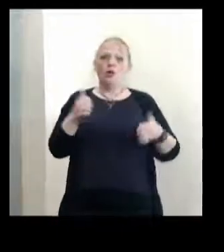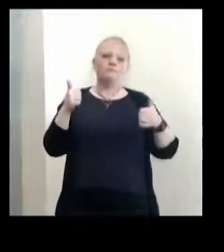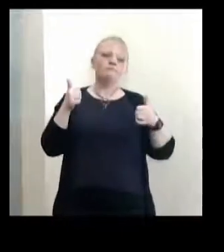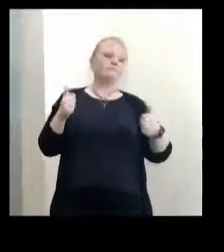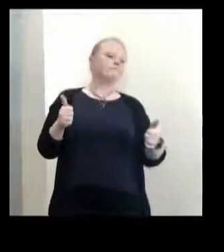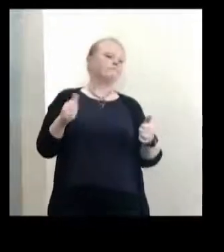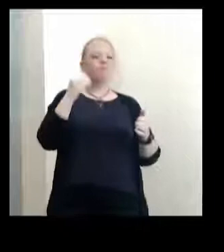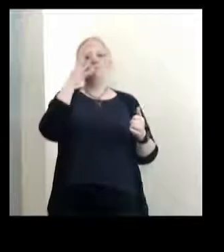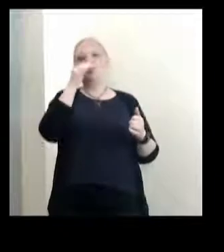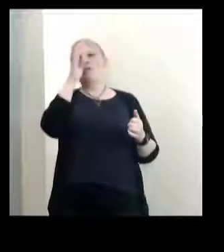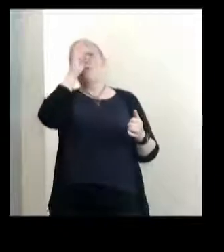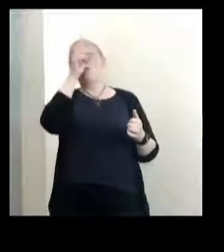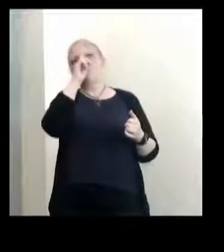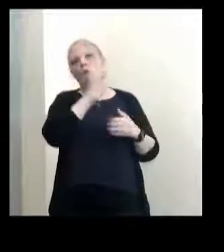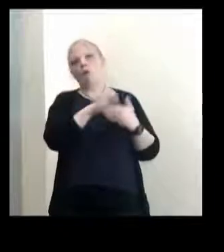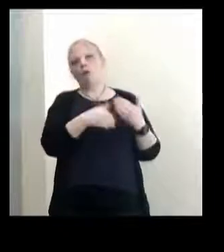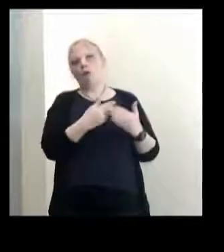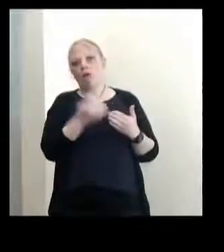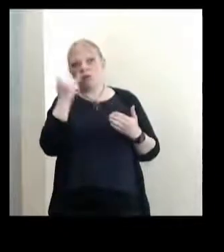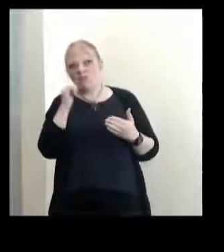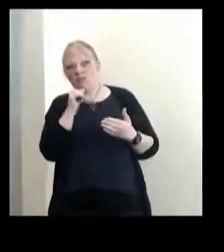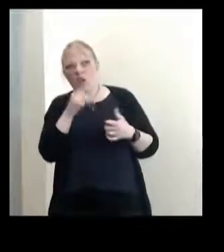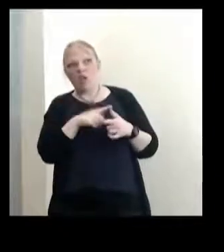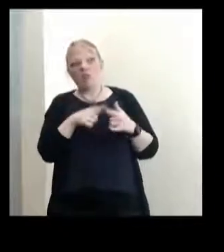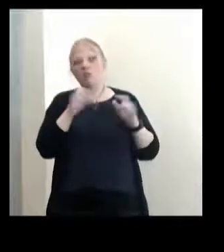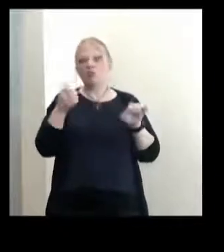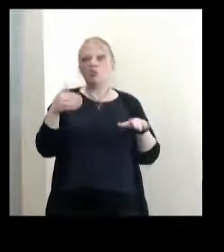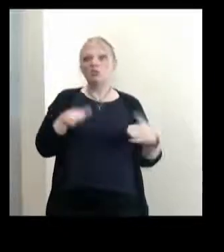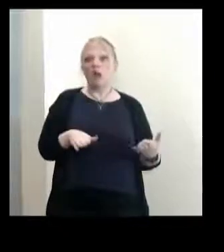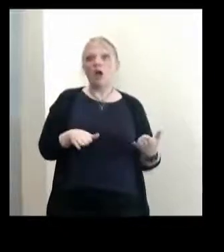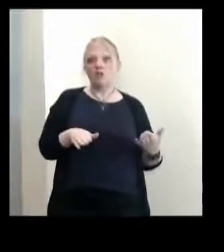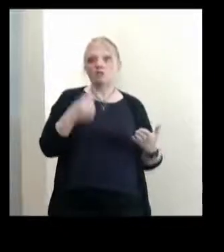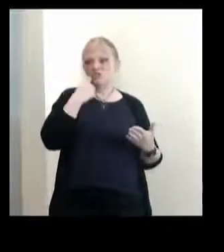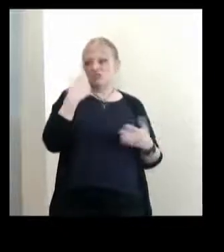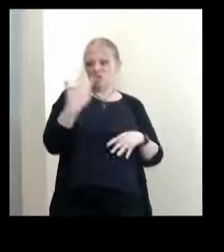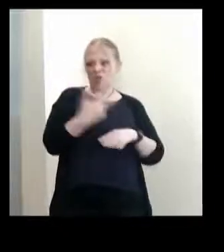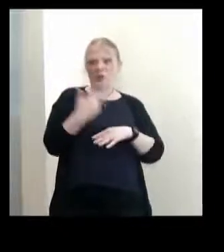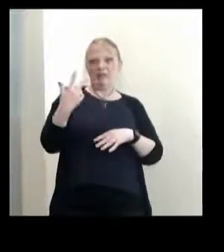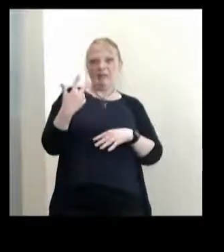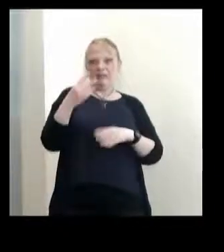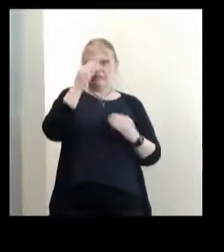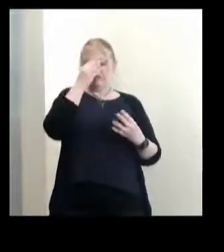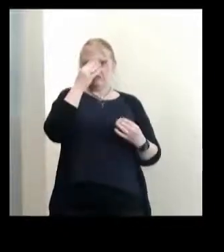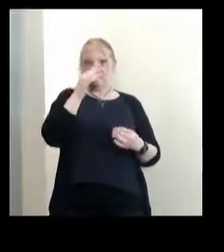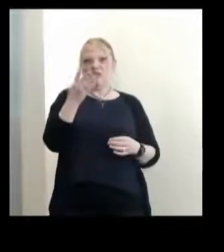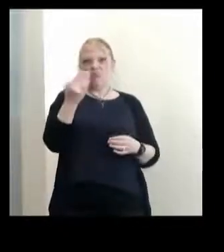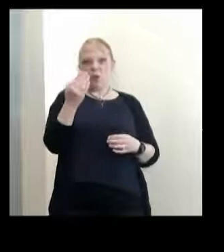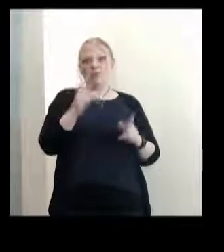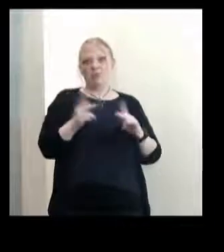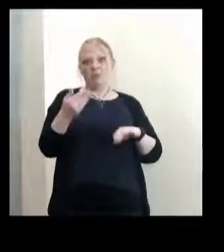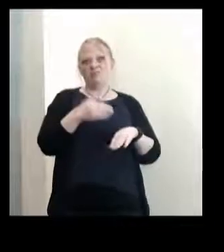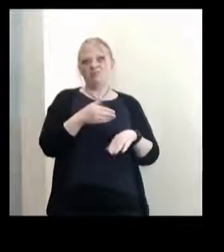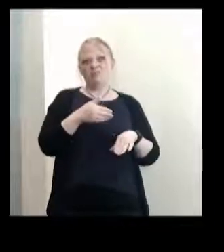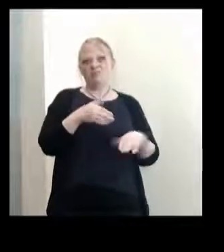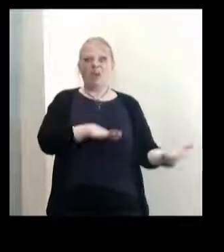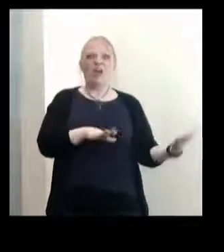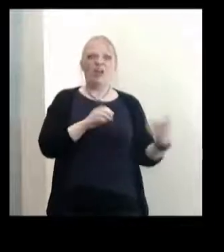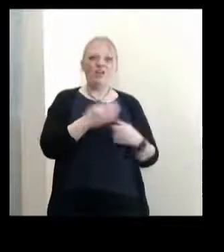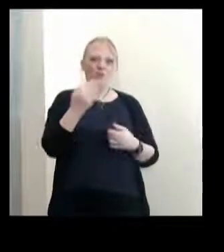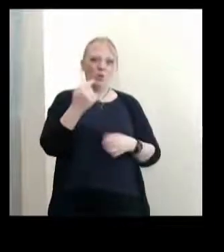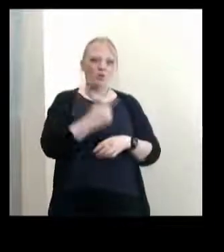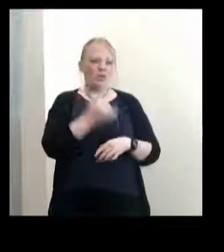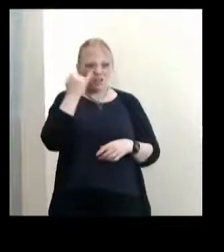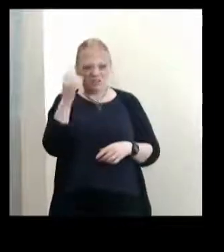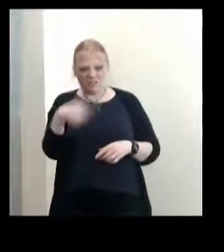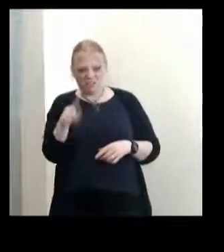you don't get it, you could die, and in the last 3 days of hospitalization data, 14 people died. And if they had gotten vaccinated,